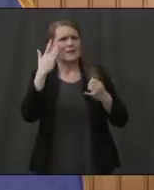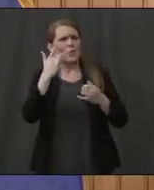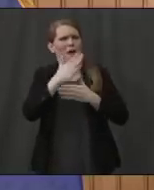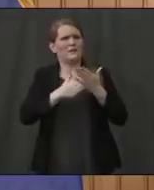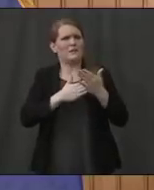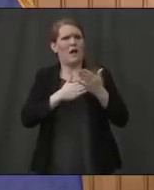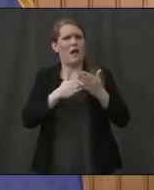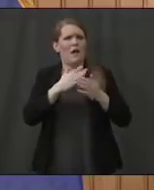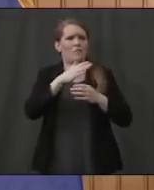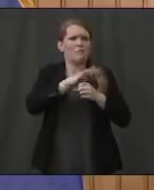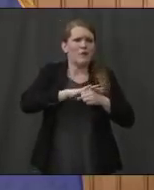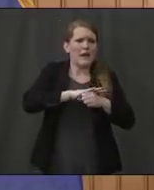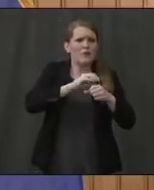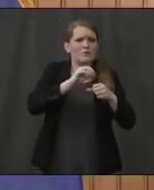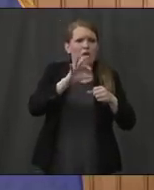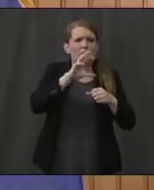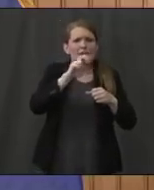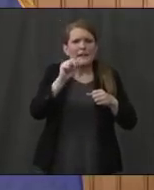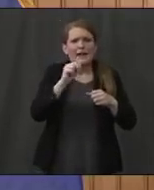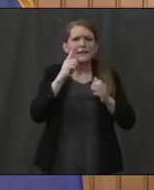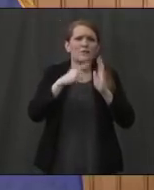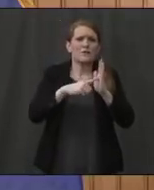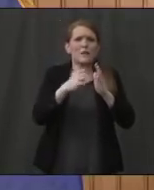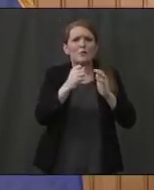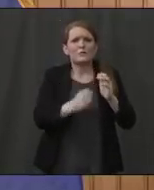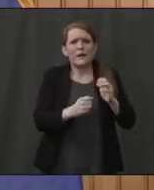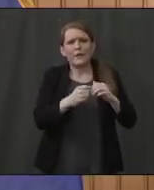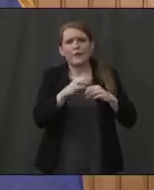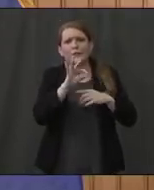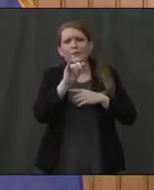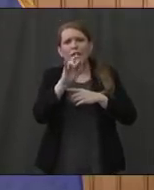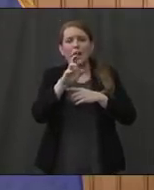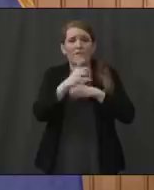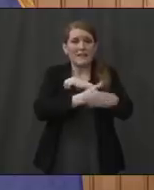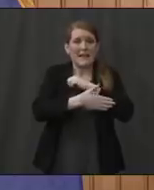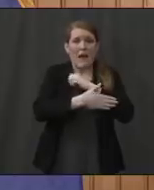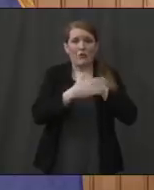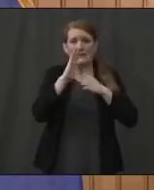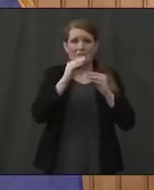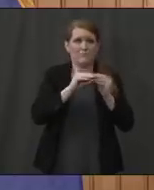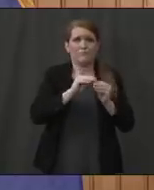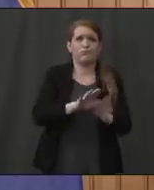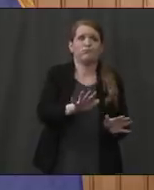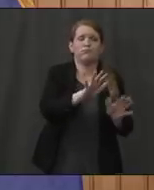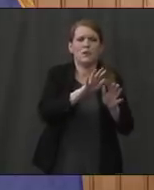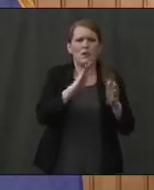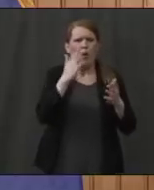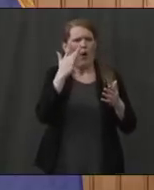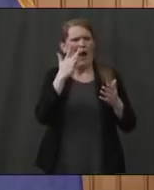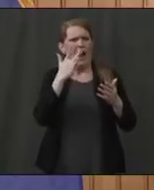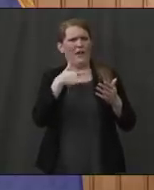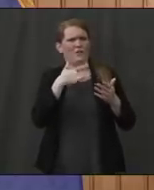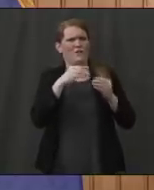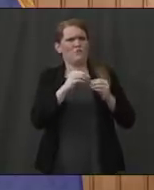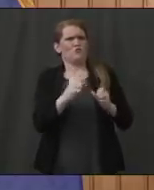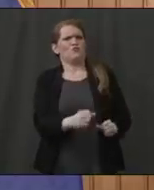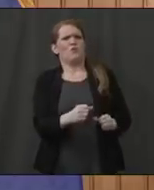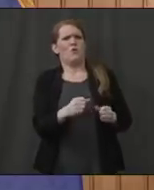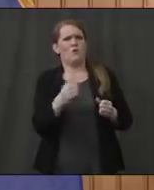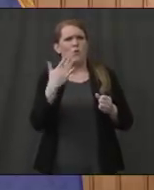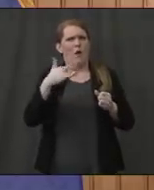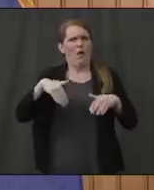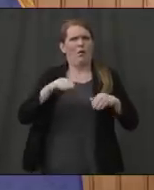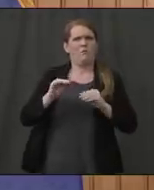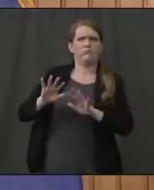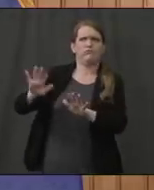had several hundred cases versus Bridgeport has only had 50 or so. Is that an indication of a lack of testing, or is it just not made it there yet? What's going